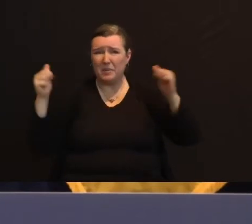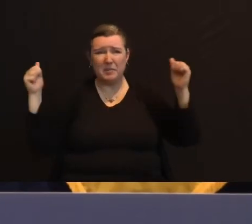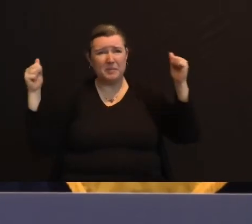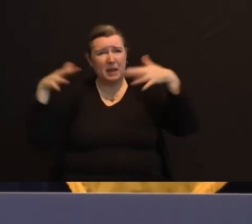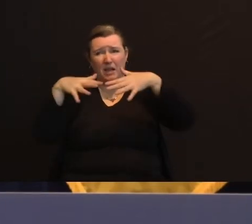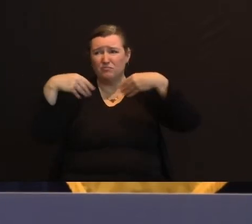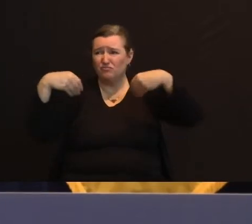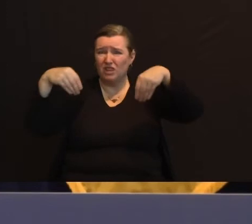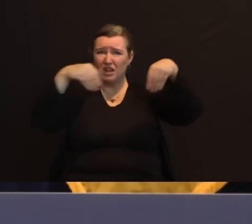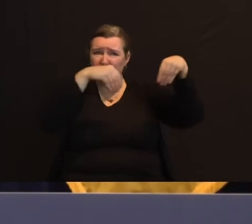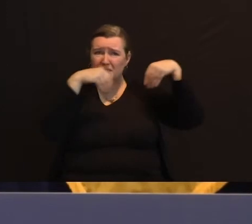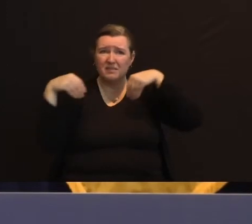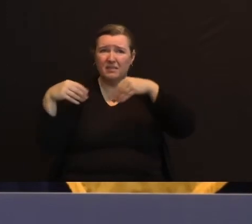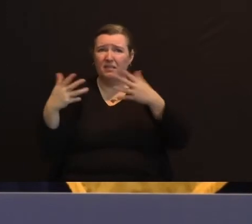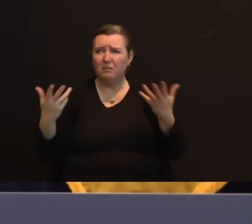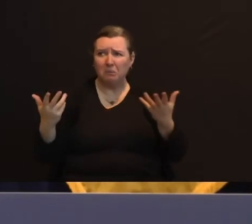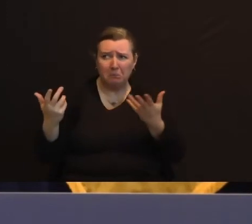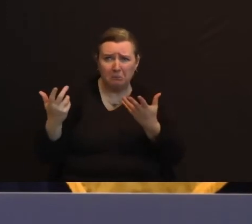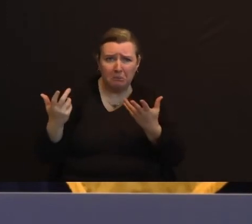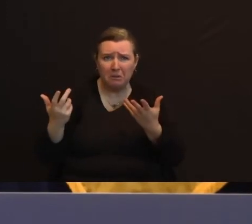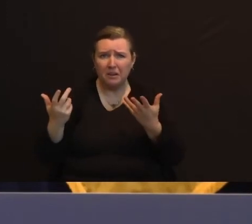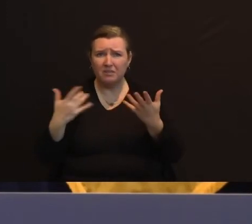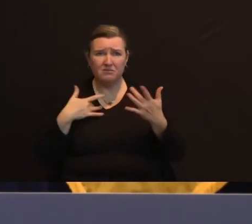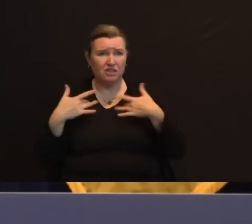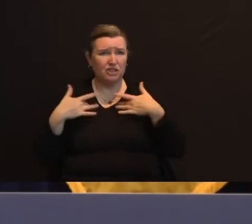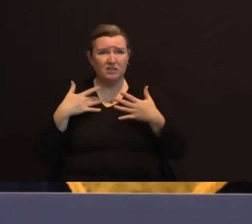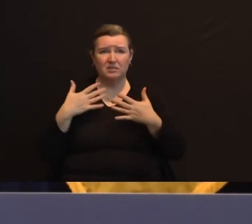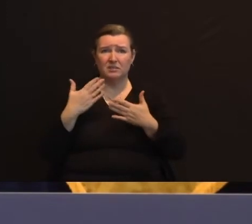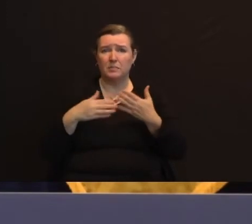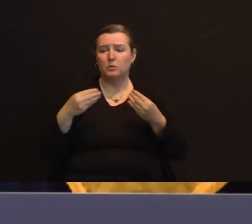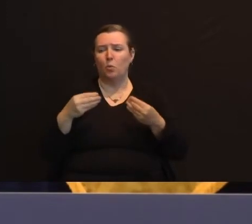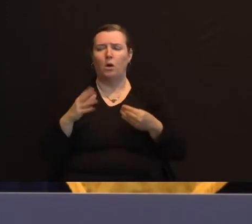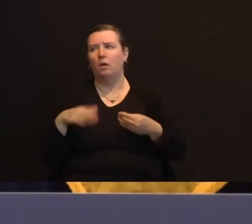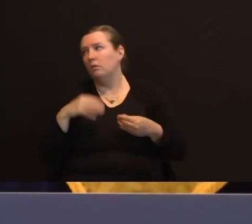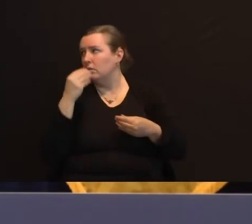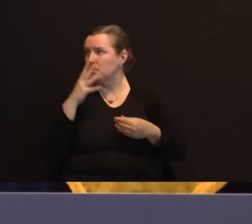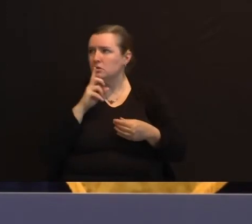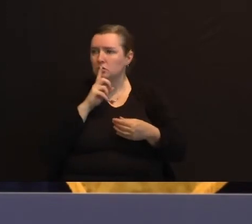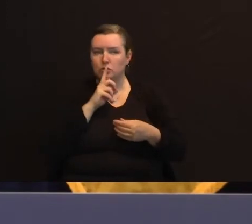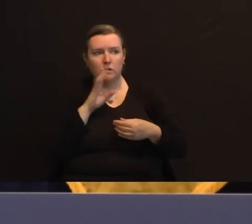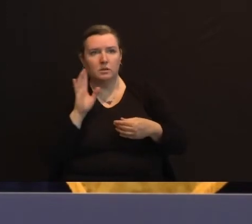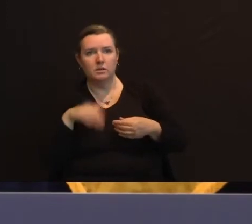there concern about the lax policies that some of these stores seem to have? Thank you.